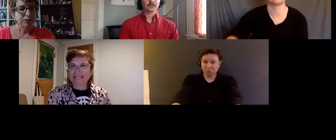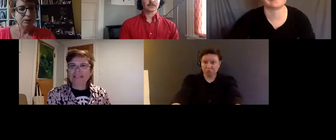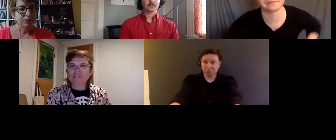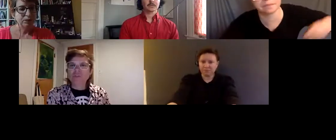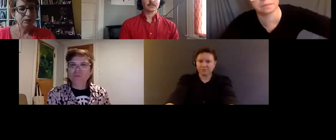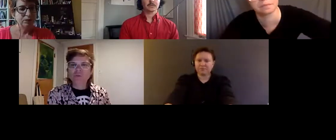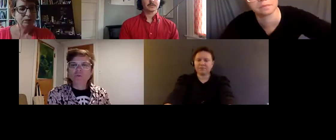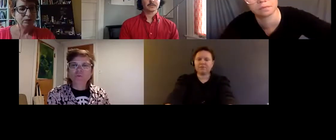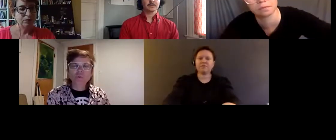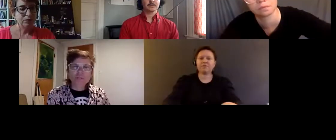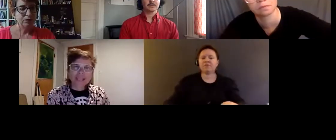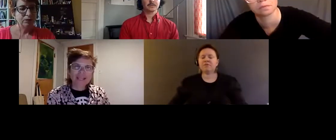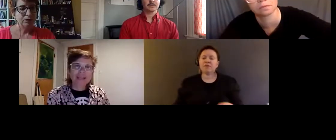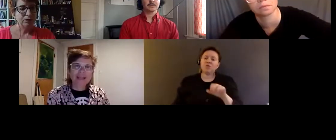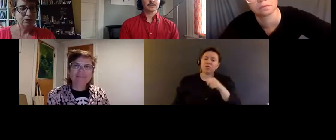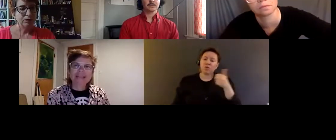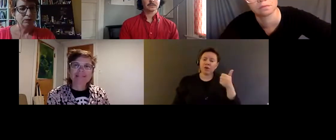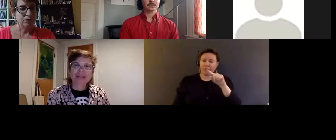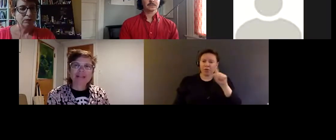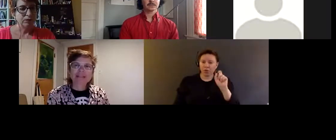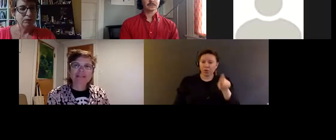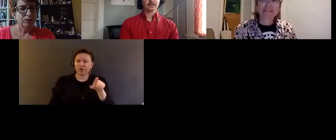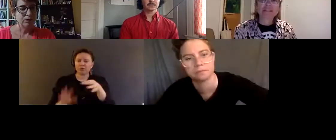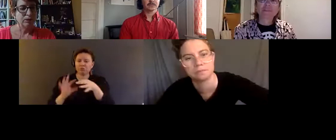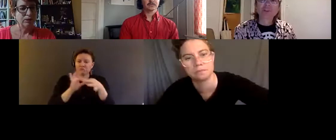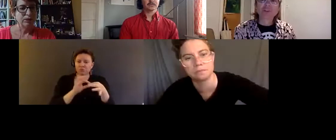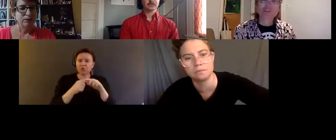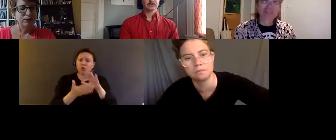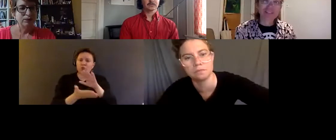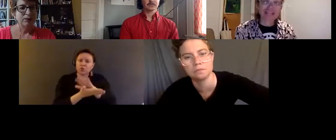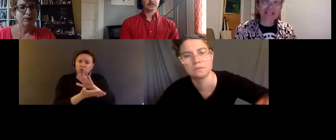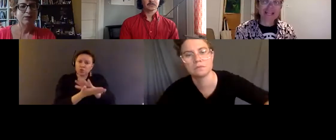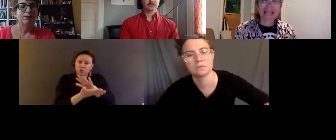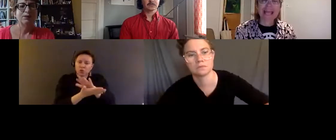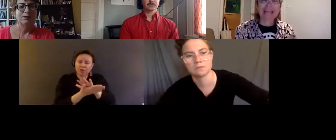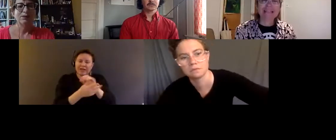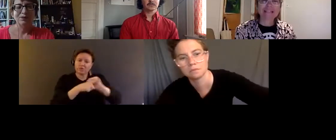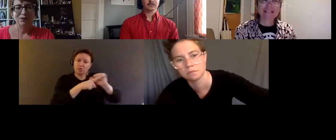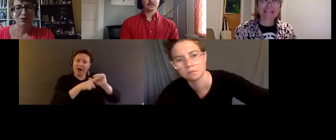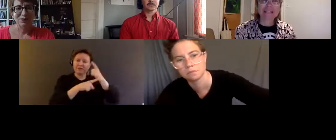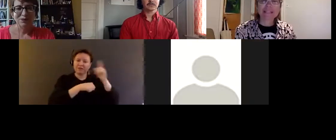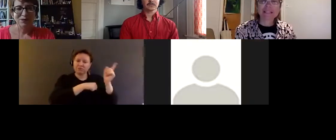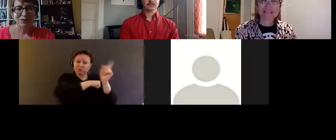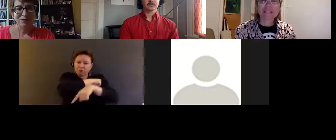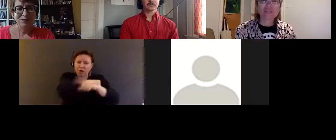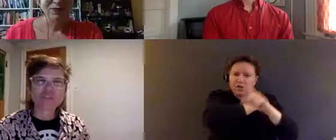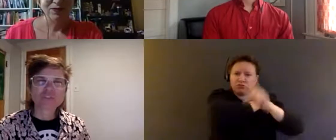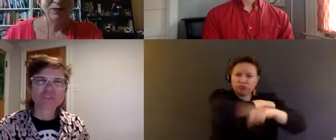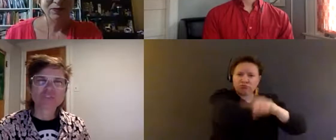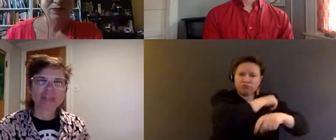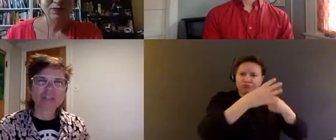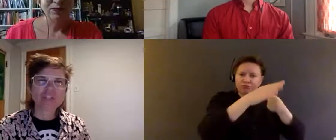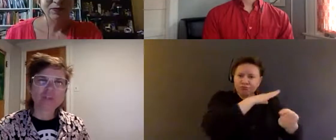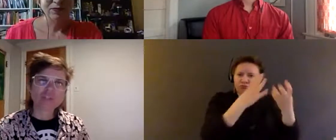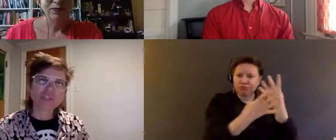related to schooling, um, as a practice of carcerality. And I think it's a, another sort of